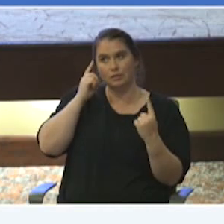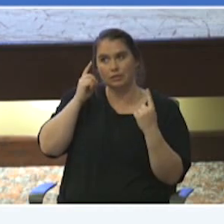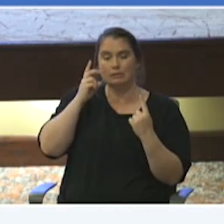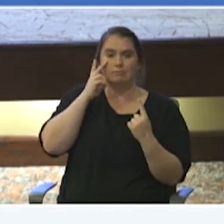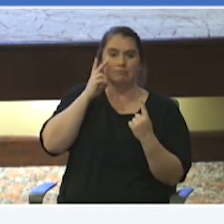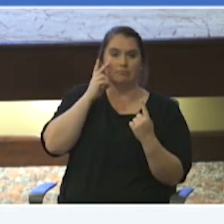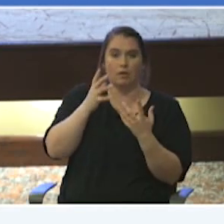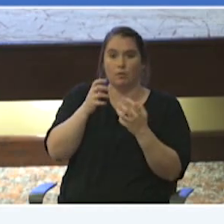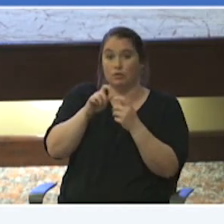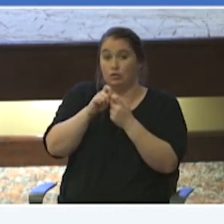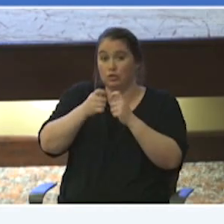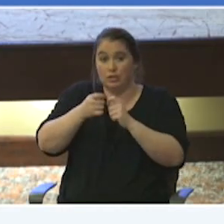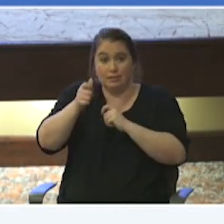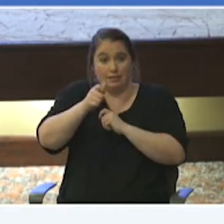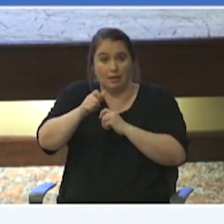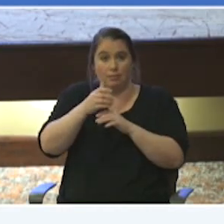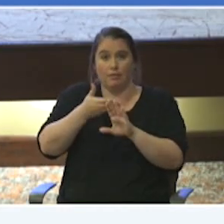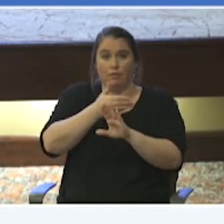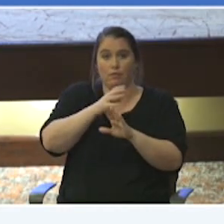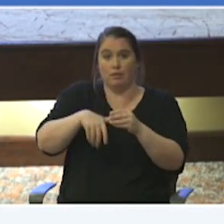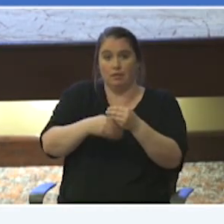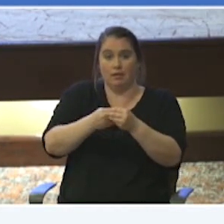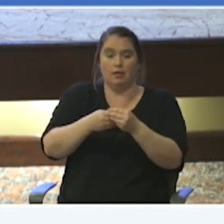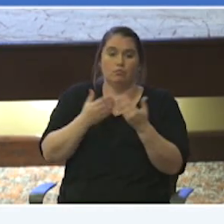that we want to change with the new code.